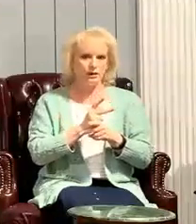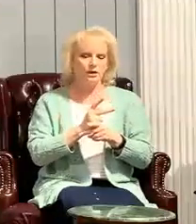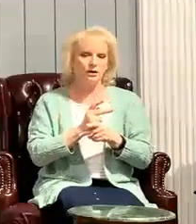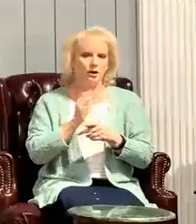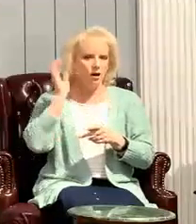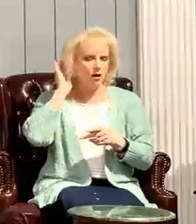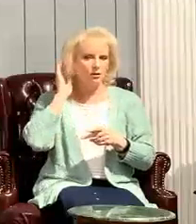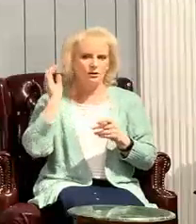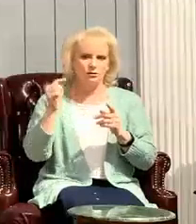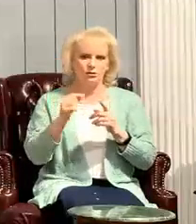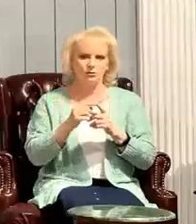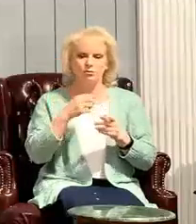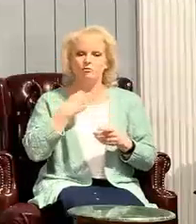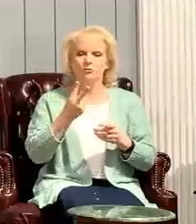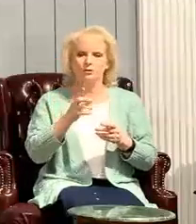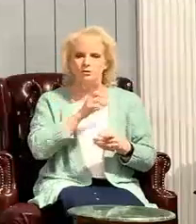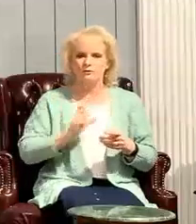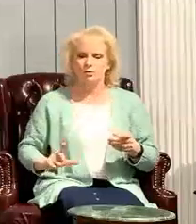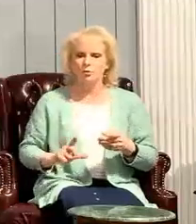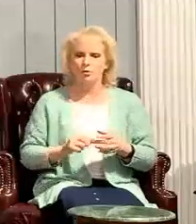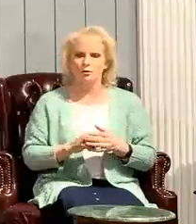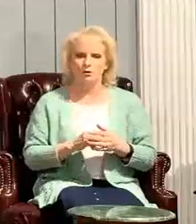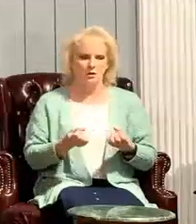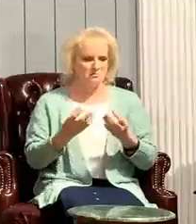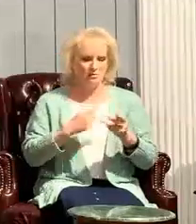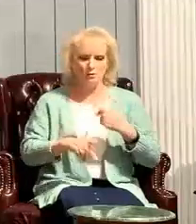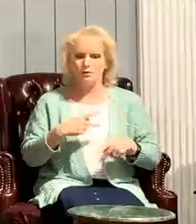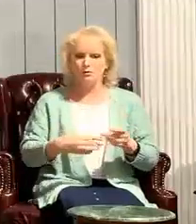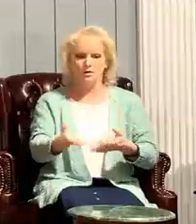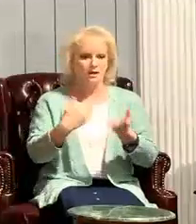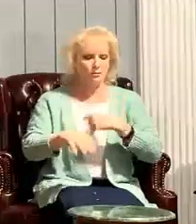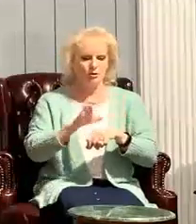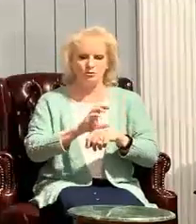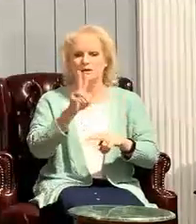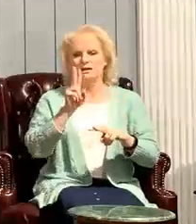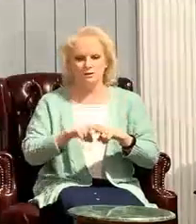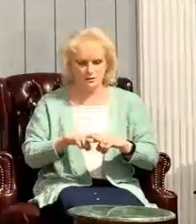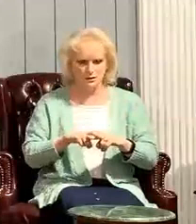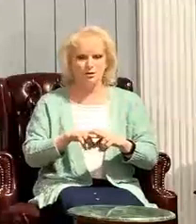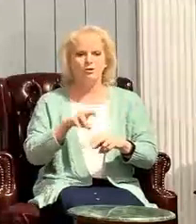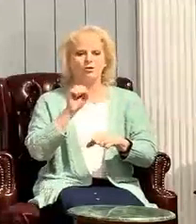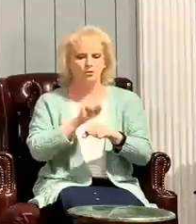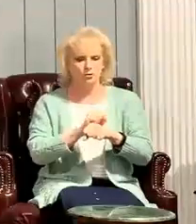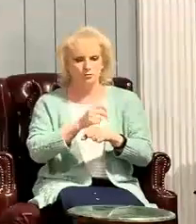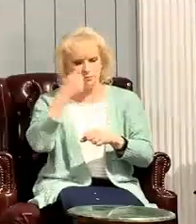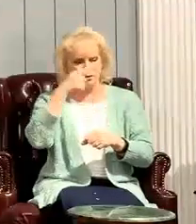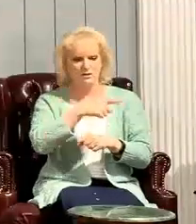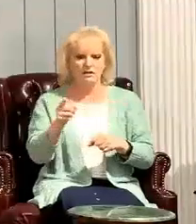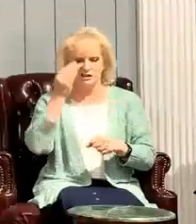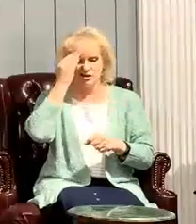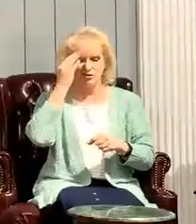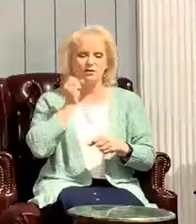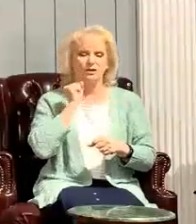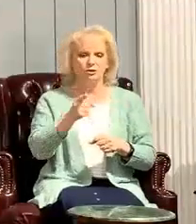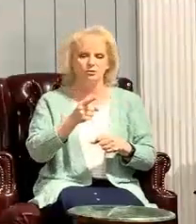to carefully hearken to the voice of the Lord. So many people, again, come to church, they sit through the services because they know they should, because they think they're supposed